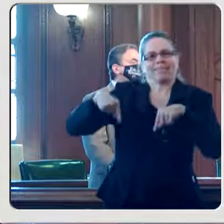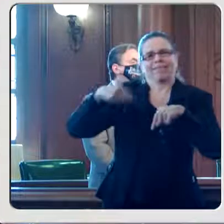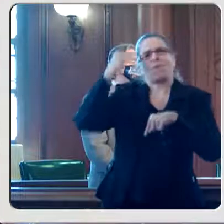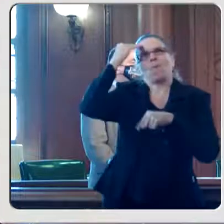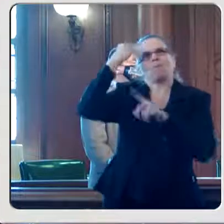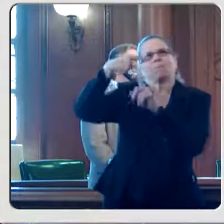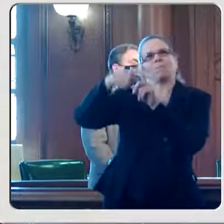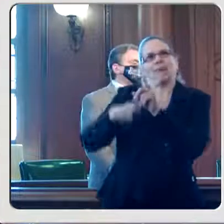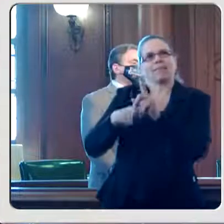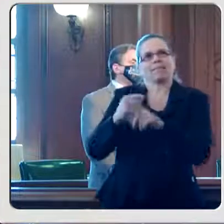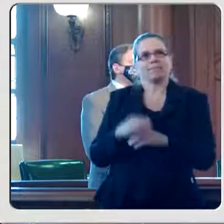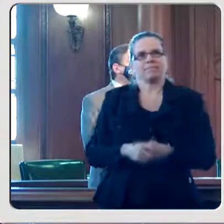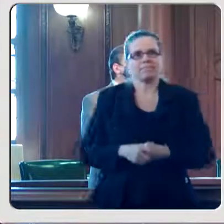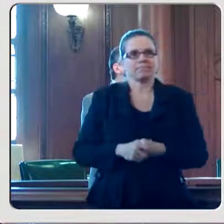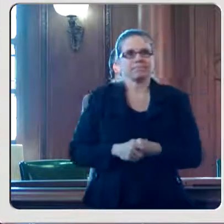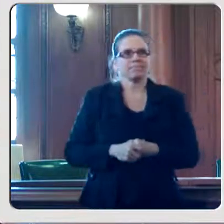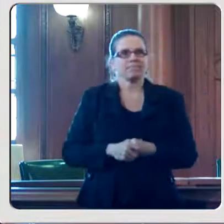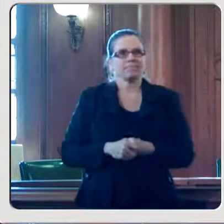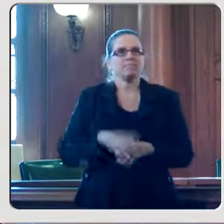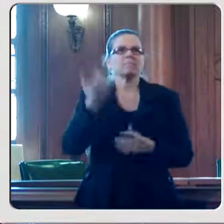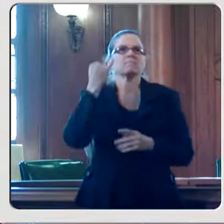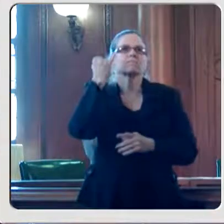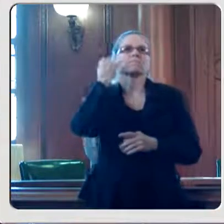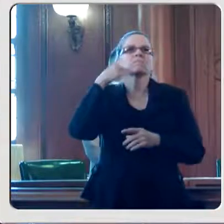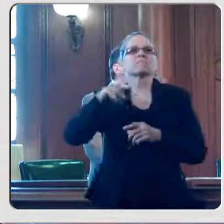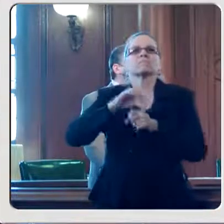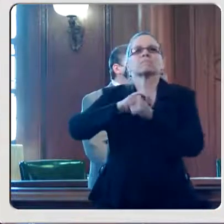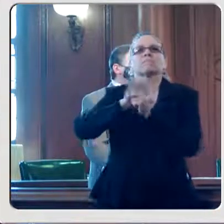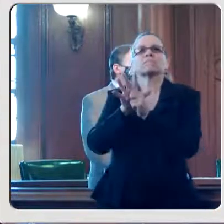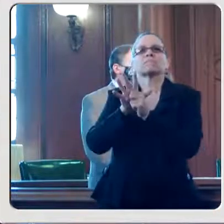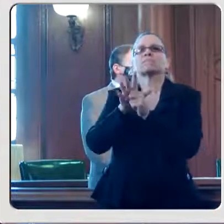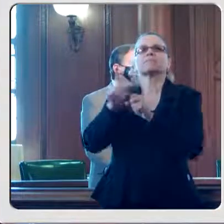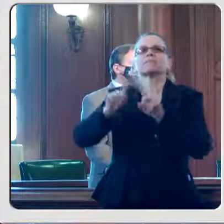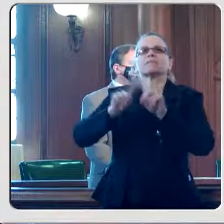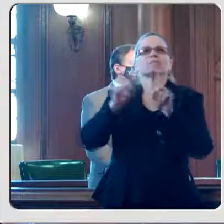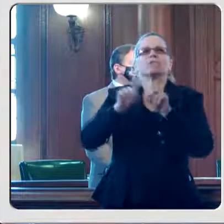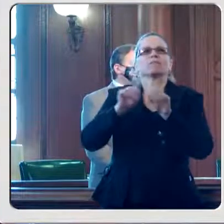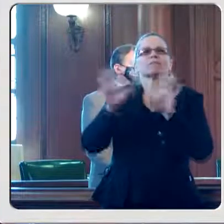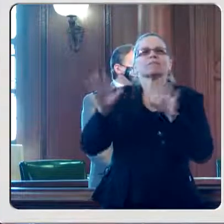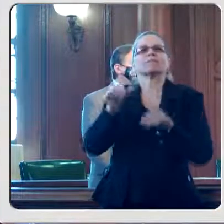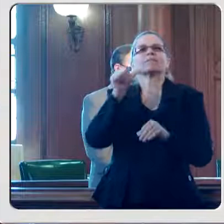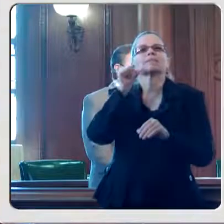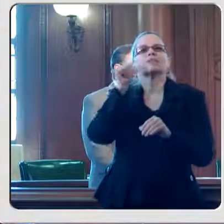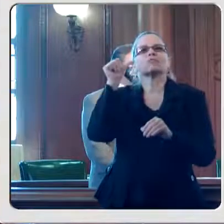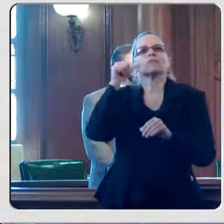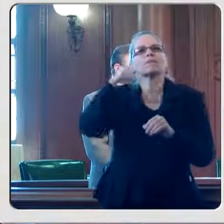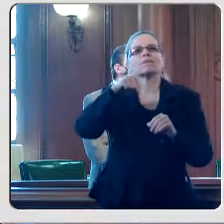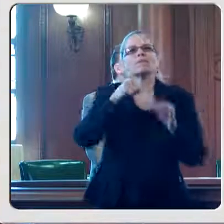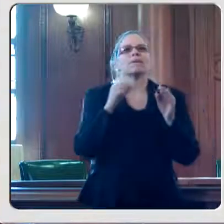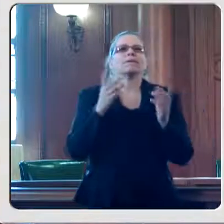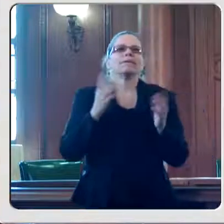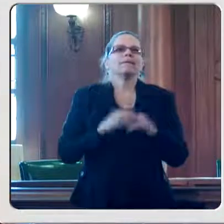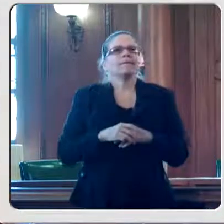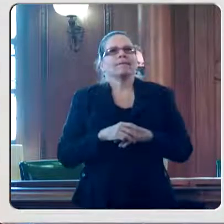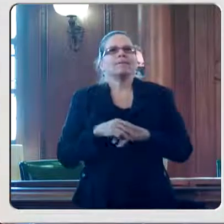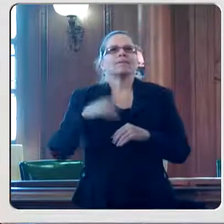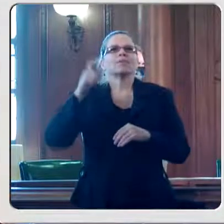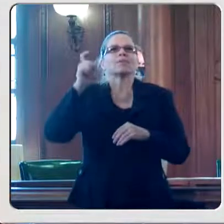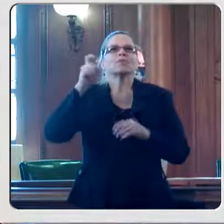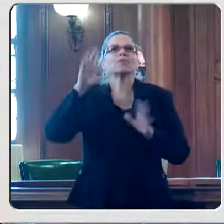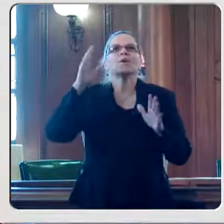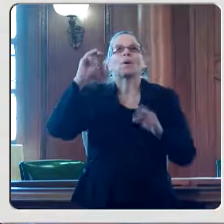we would spend time with Mayor Sarno in this room celebrating and talking to